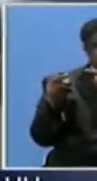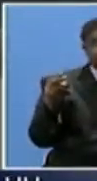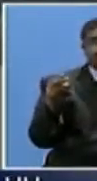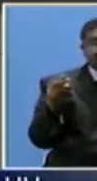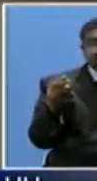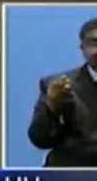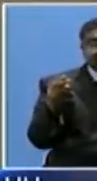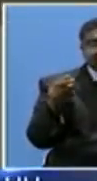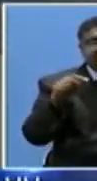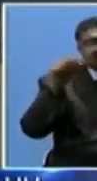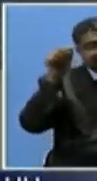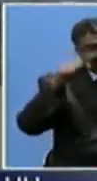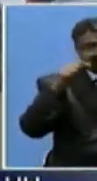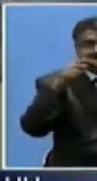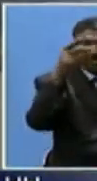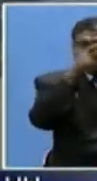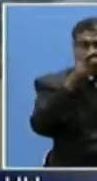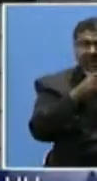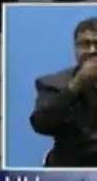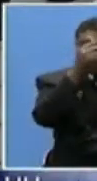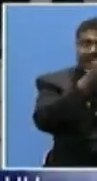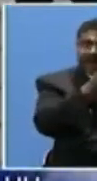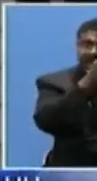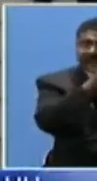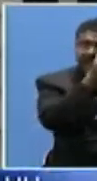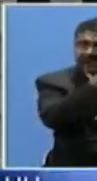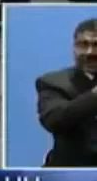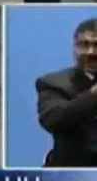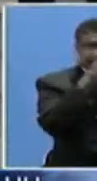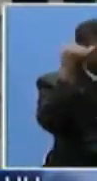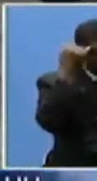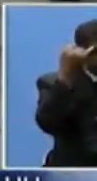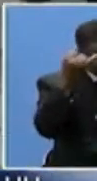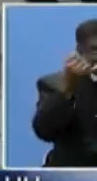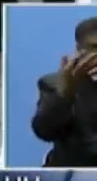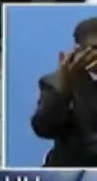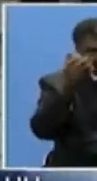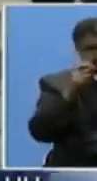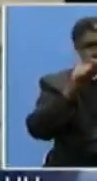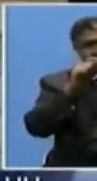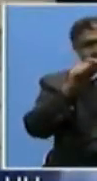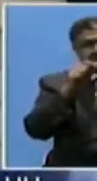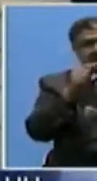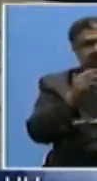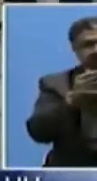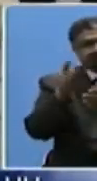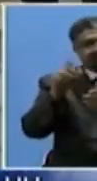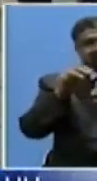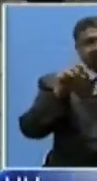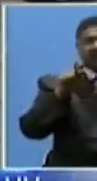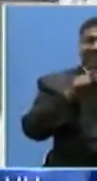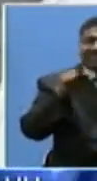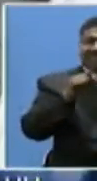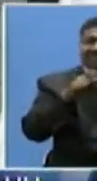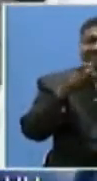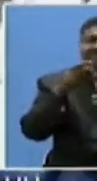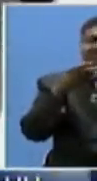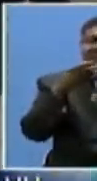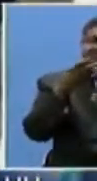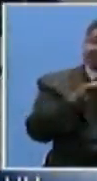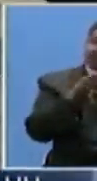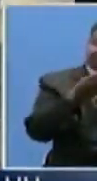the implementation of the budget and fixing the economy before filling the vacant positions at permanent secretary level